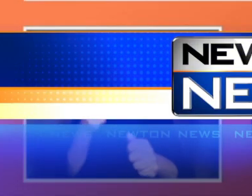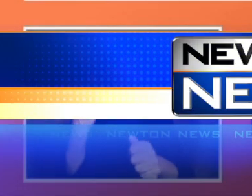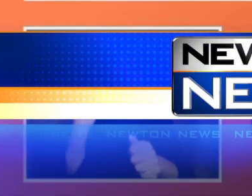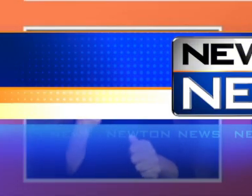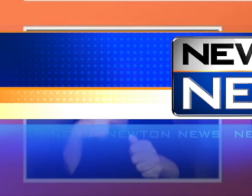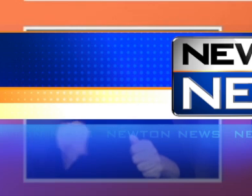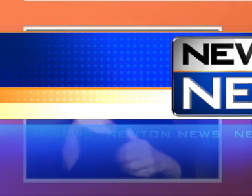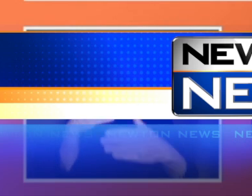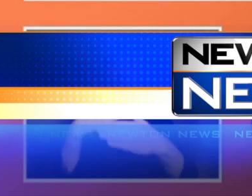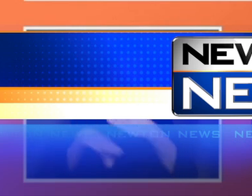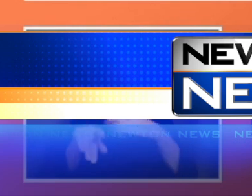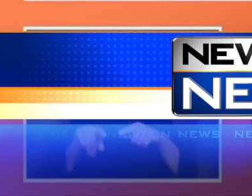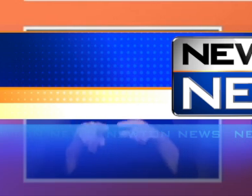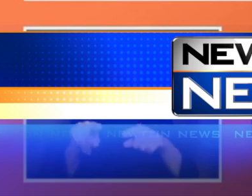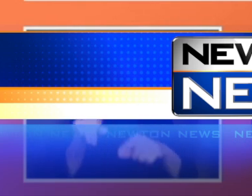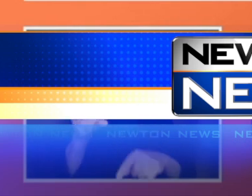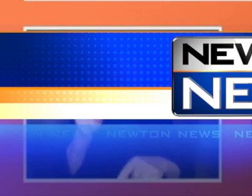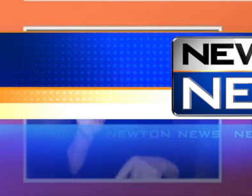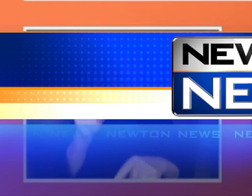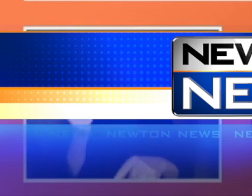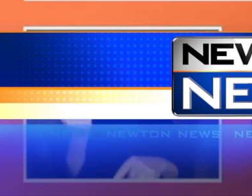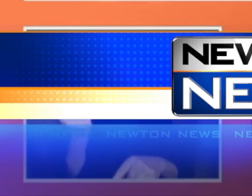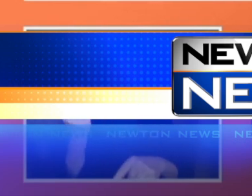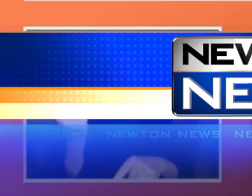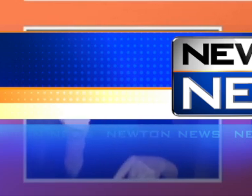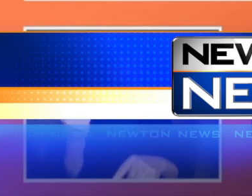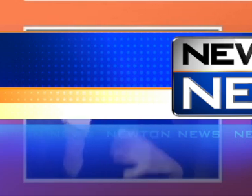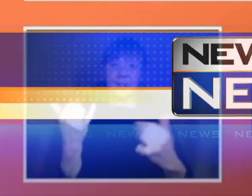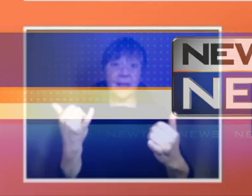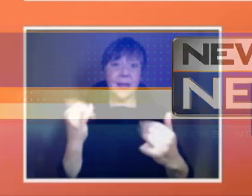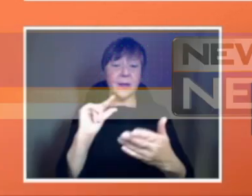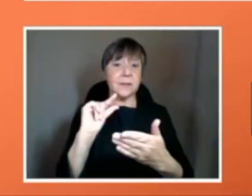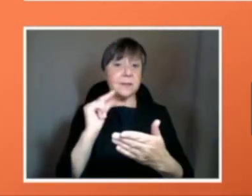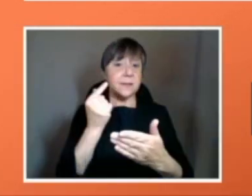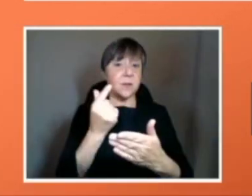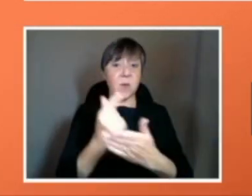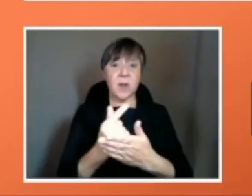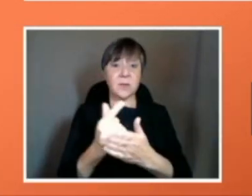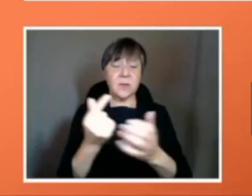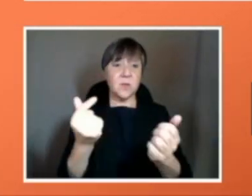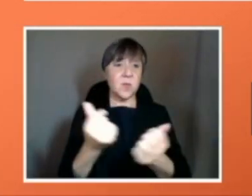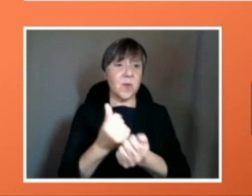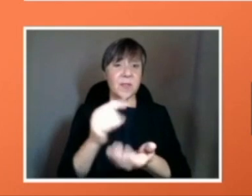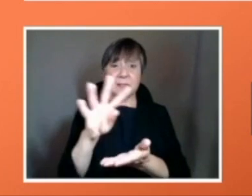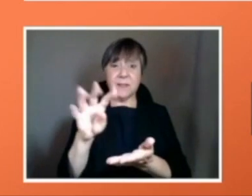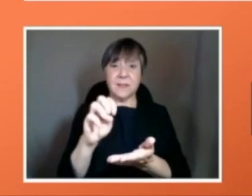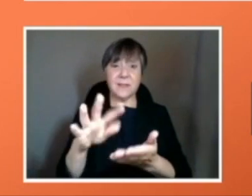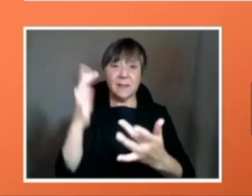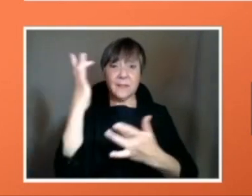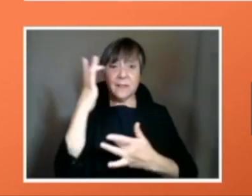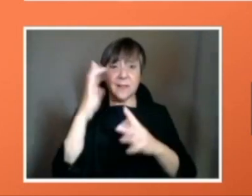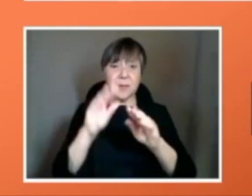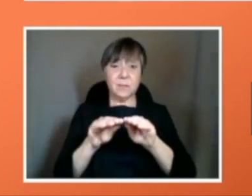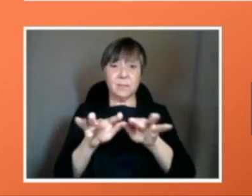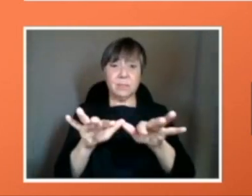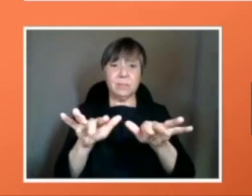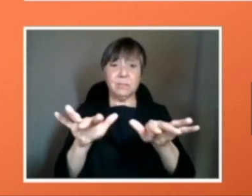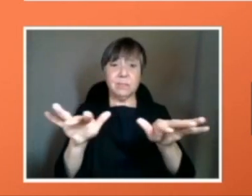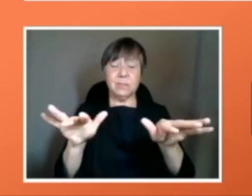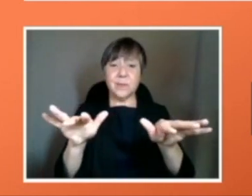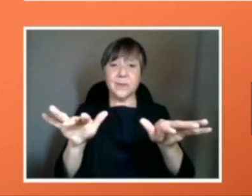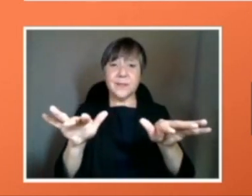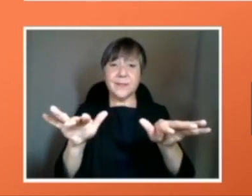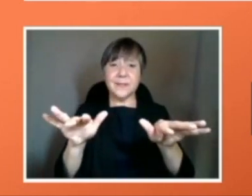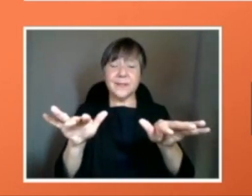born during the uncertainty of 9/11, and you are graduating amidst the uncertainty of a pandemic.